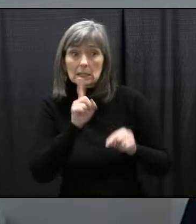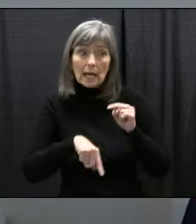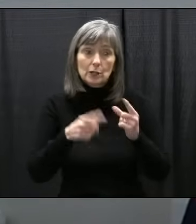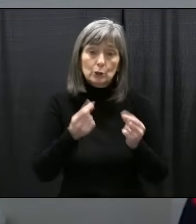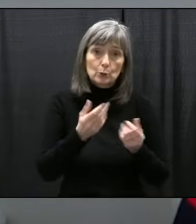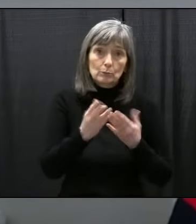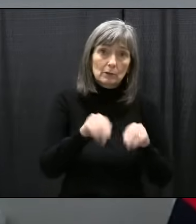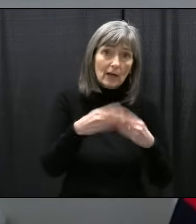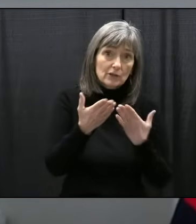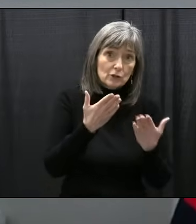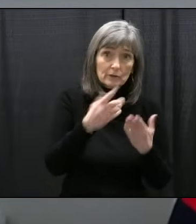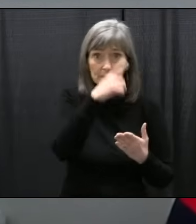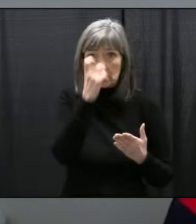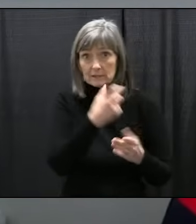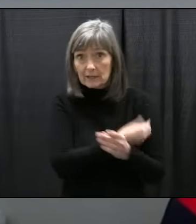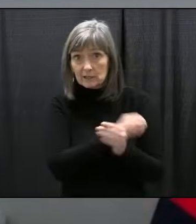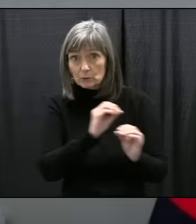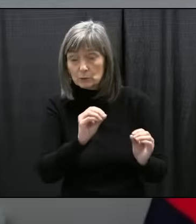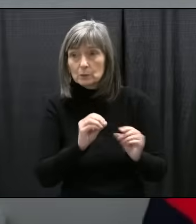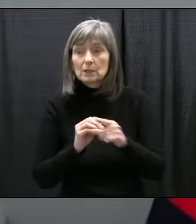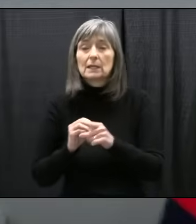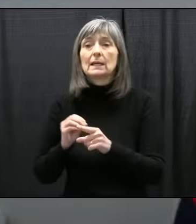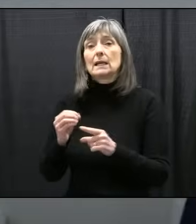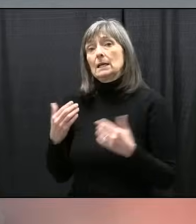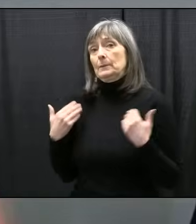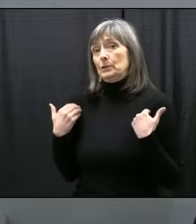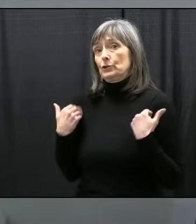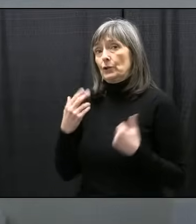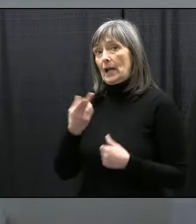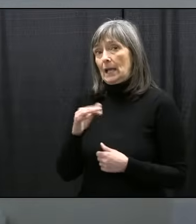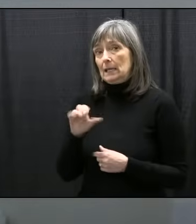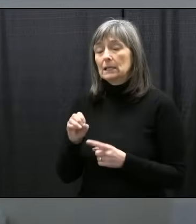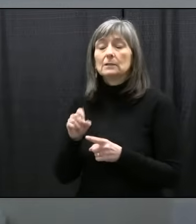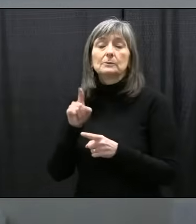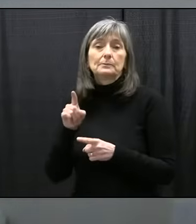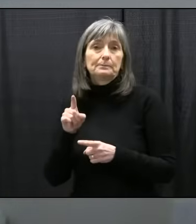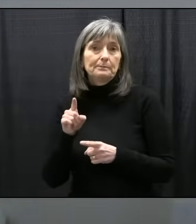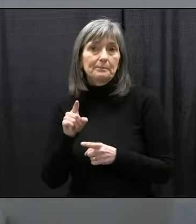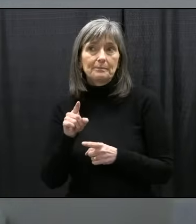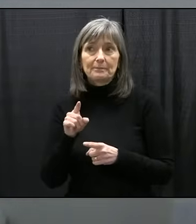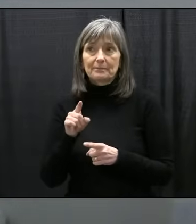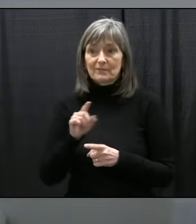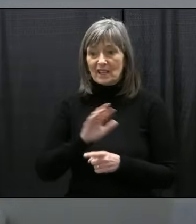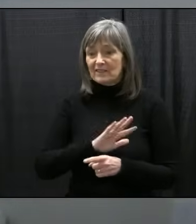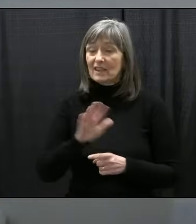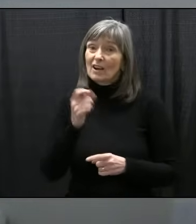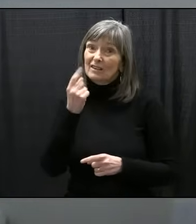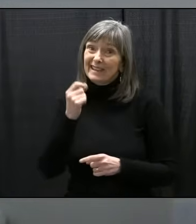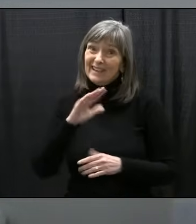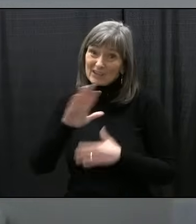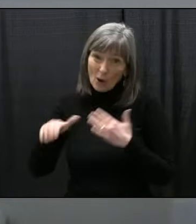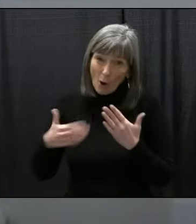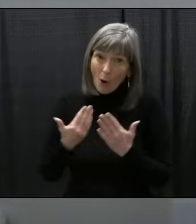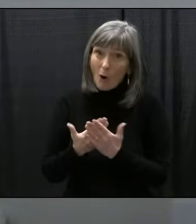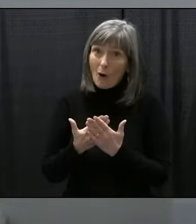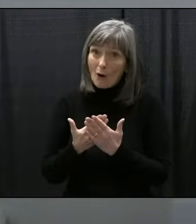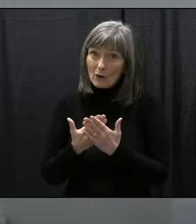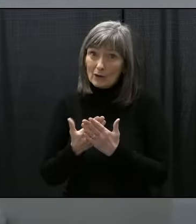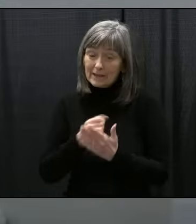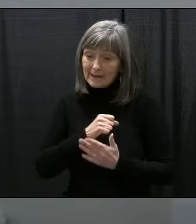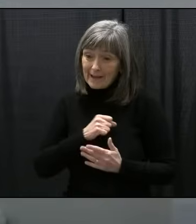From the health perspective, this is the whole gamut, the whole range of healthcare providers and support